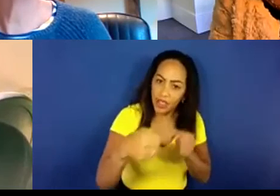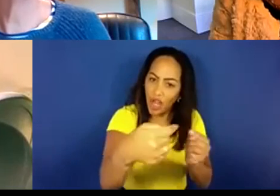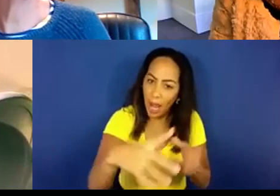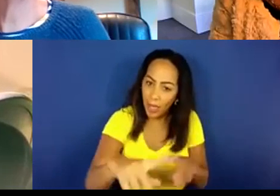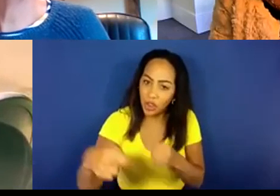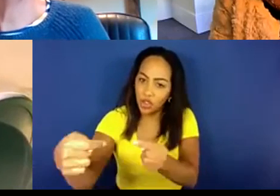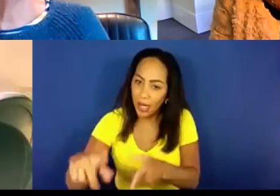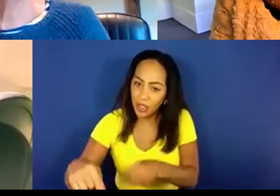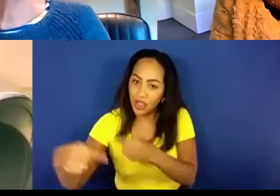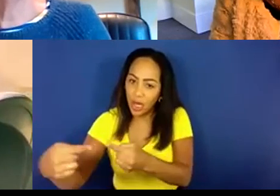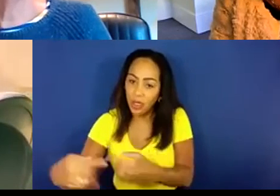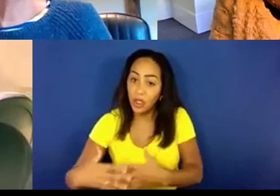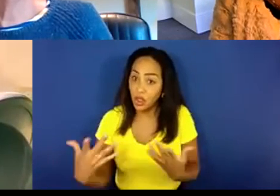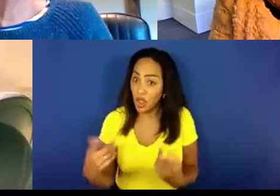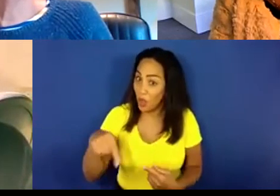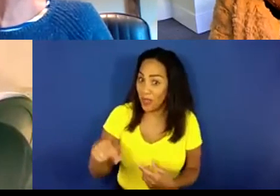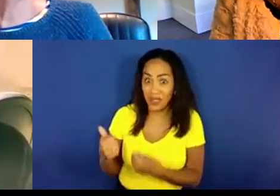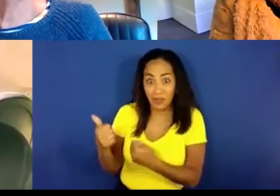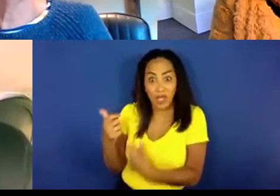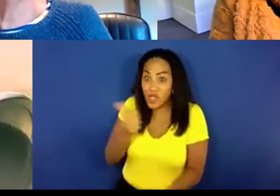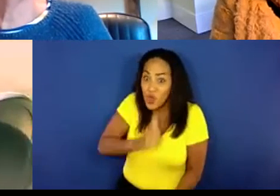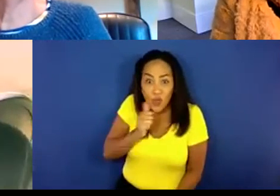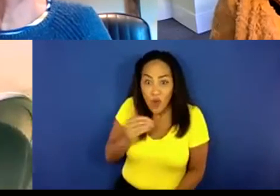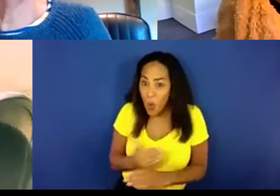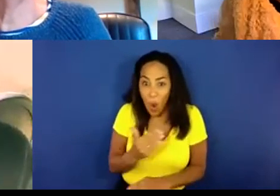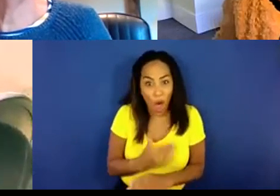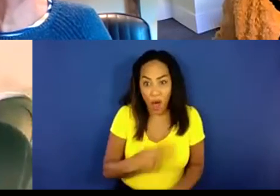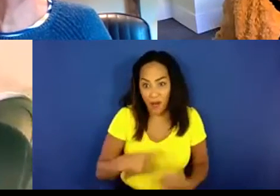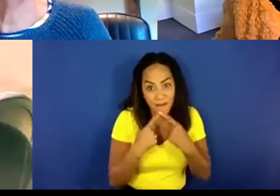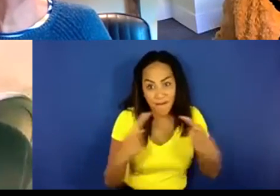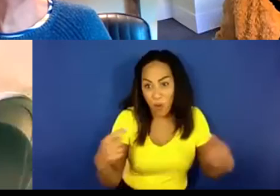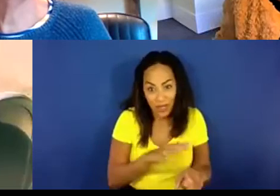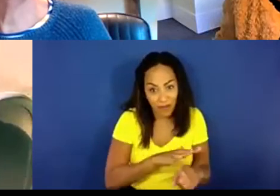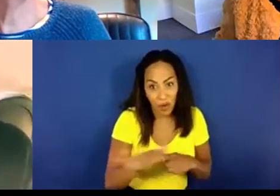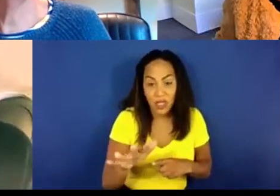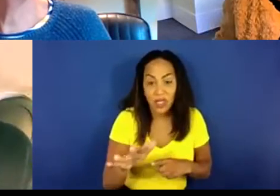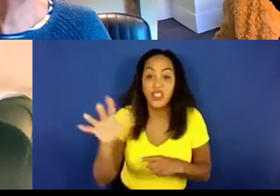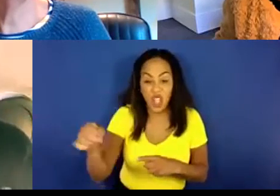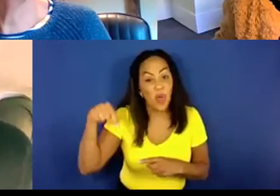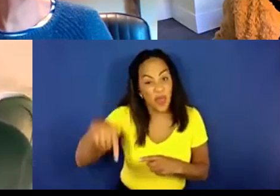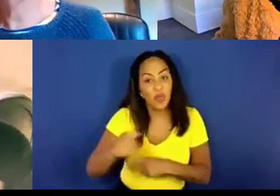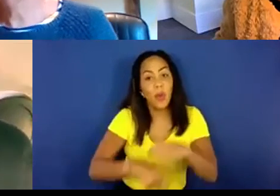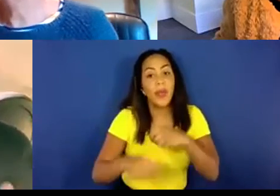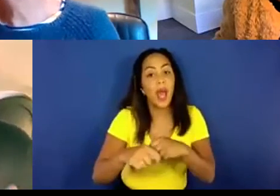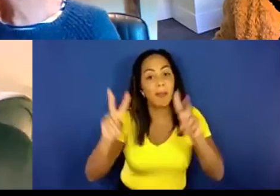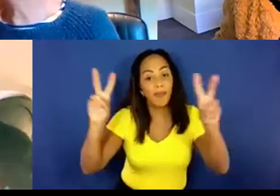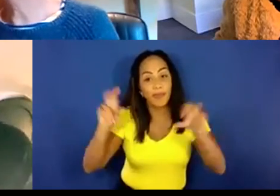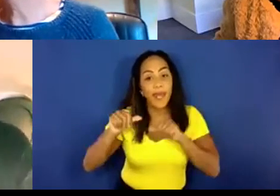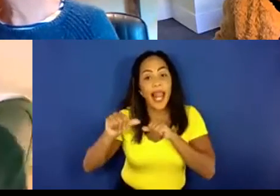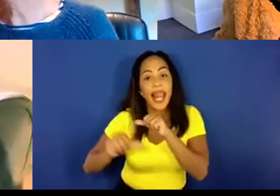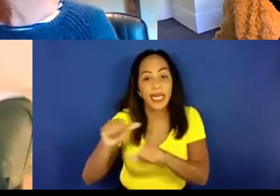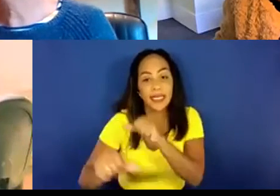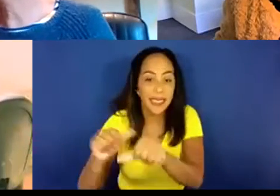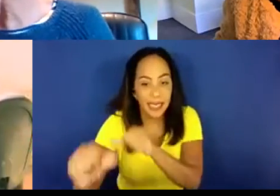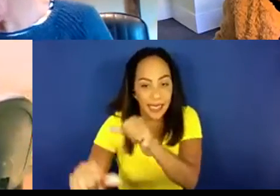good piece of work, and we look forward to taking it forward as a kind of legacy. Thank you very much.